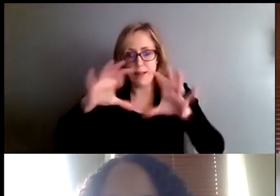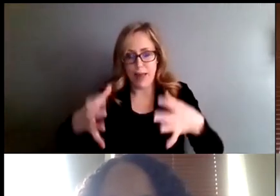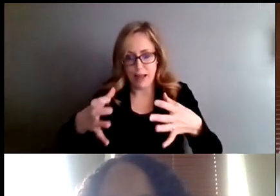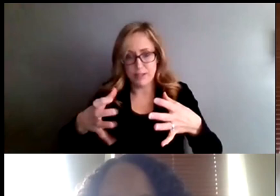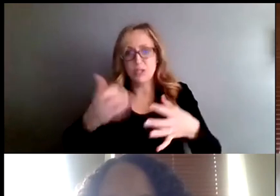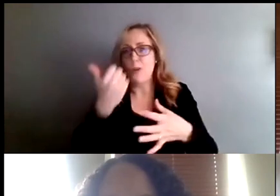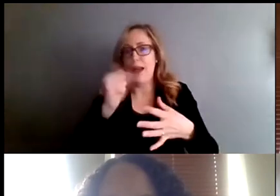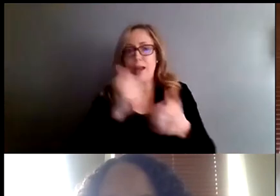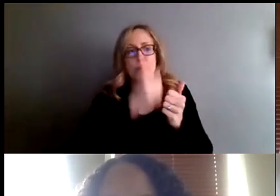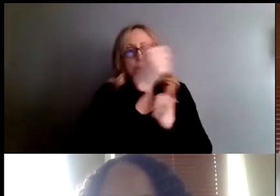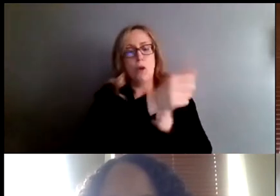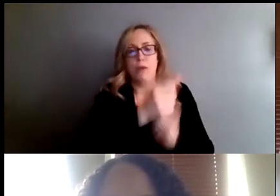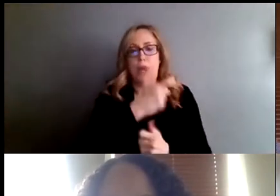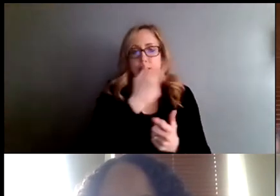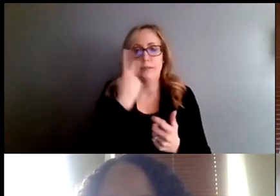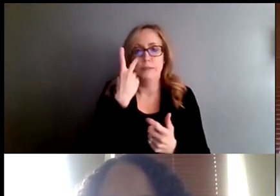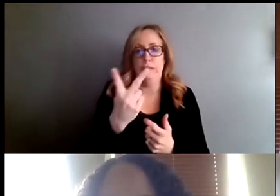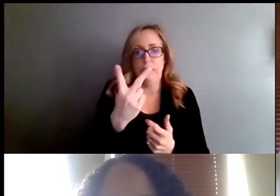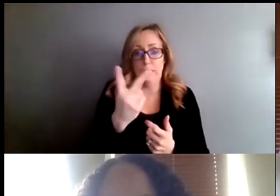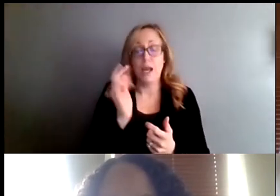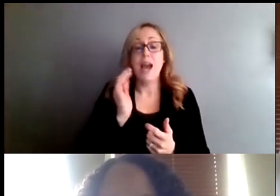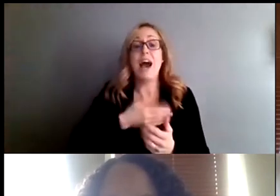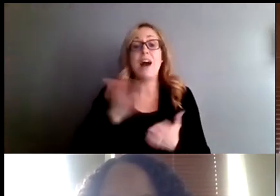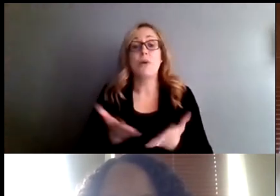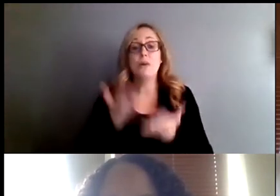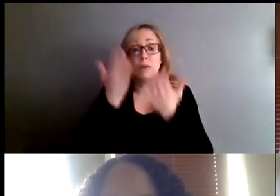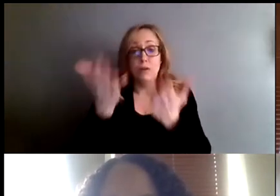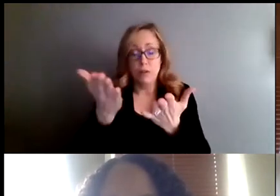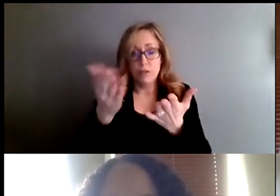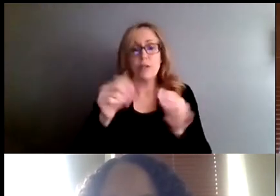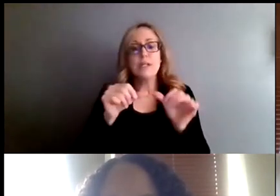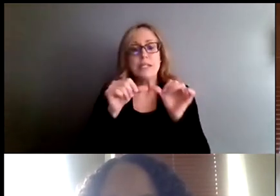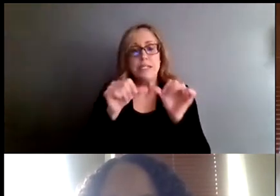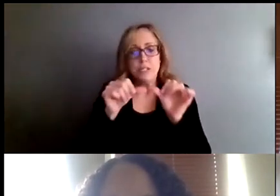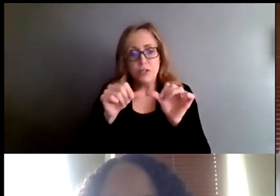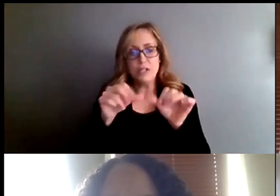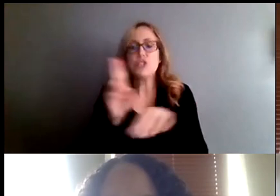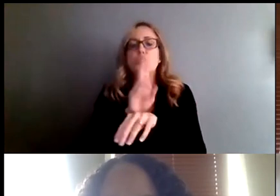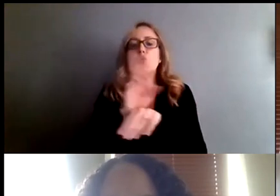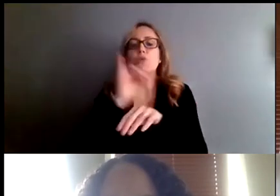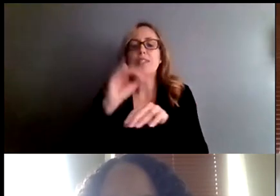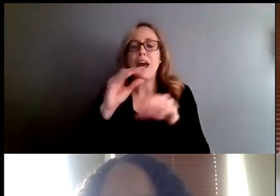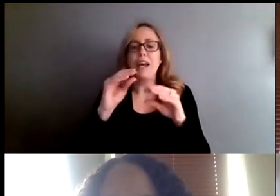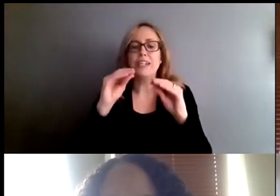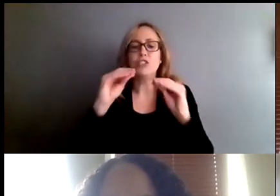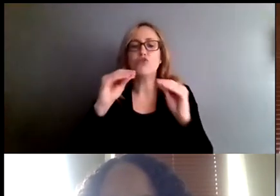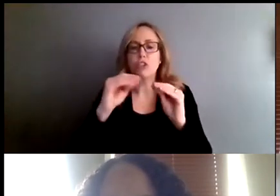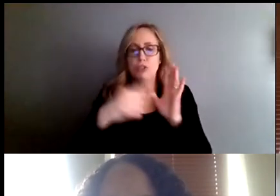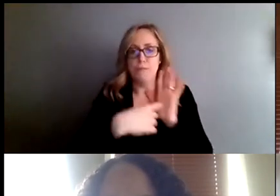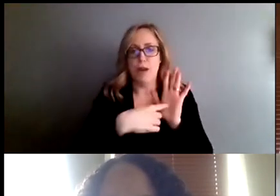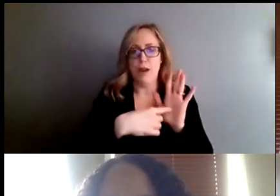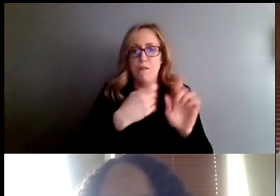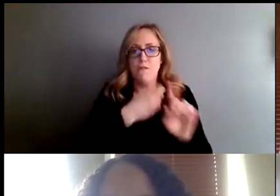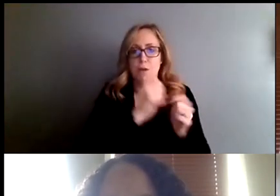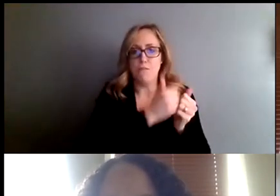remote. Our recommendation for teachers are to continue to use the instructional models they've been using remotely